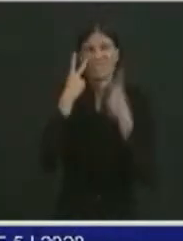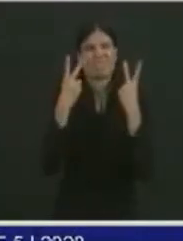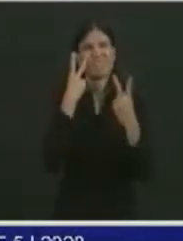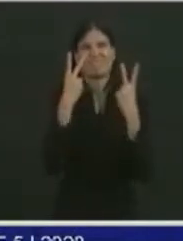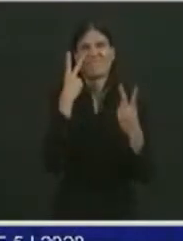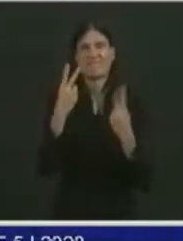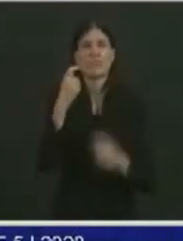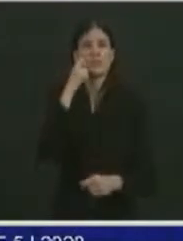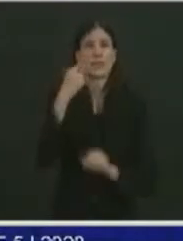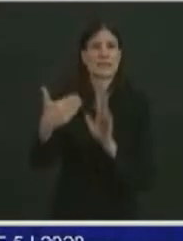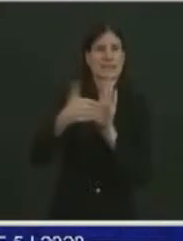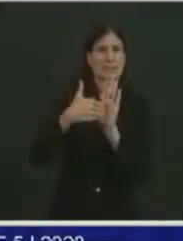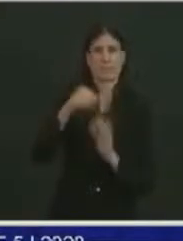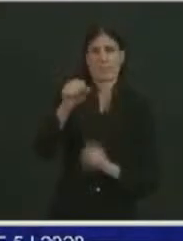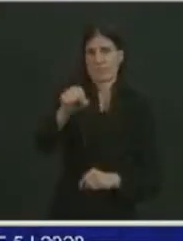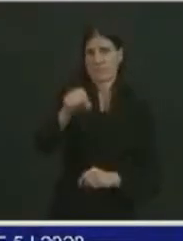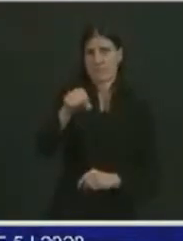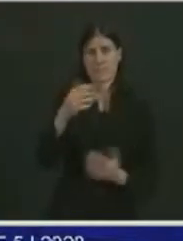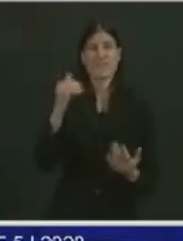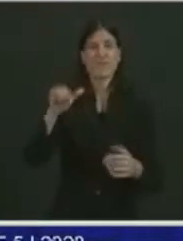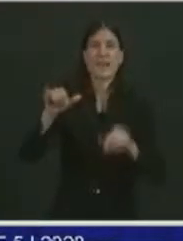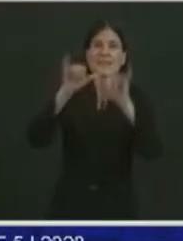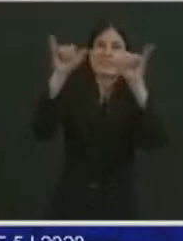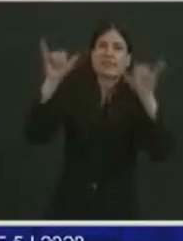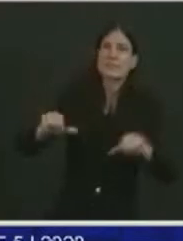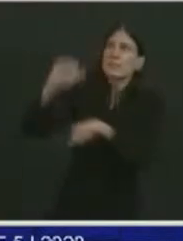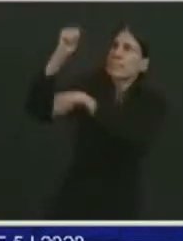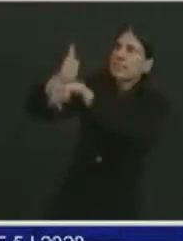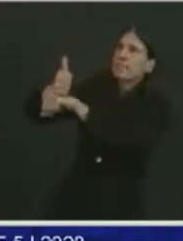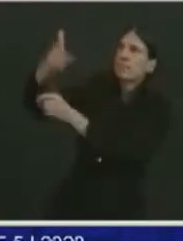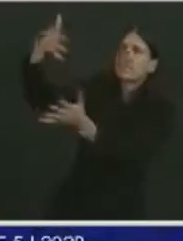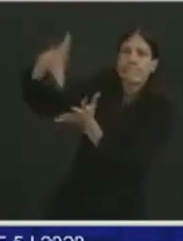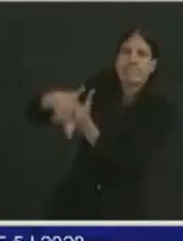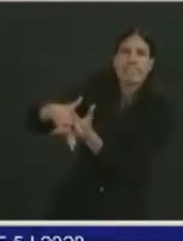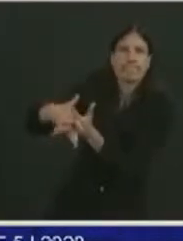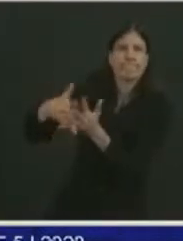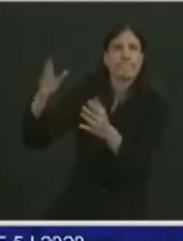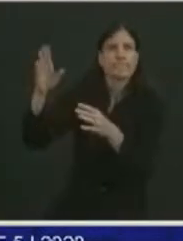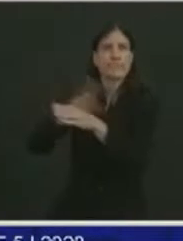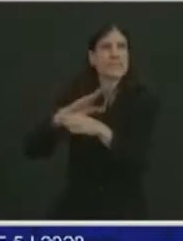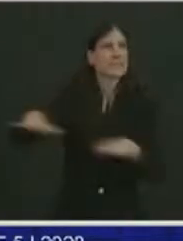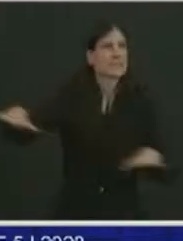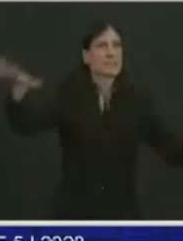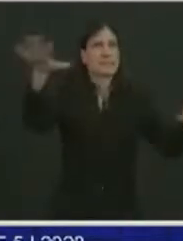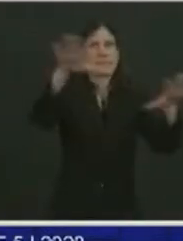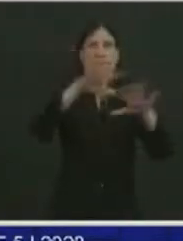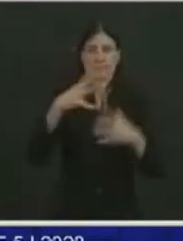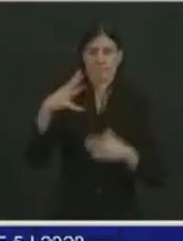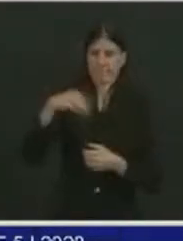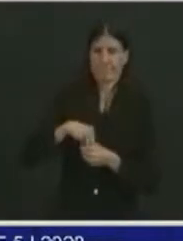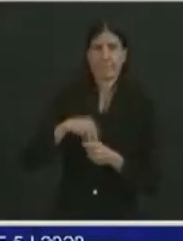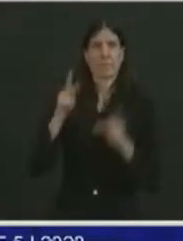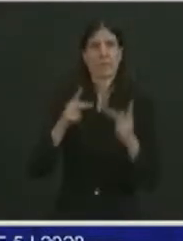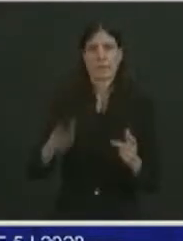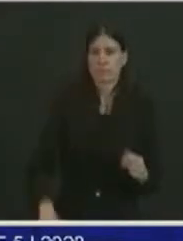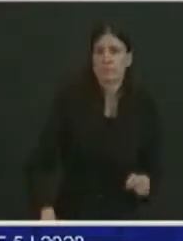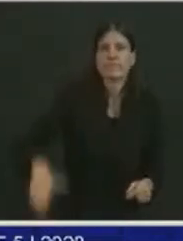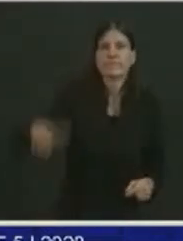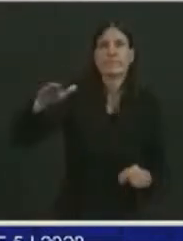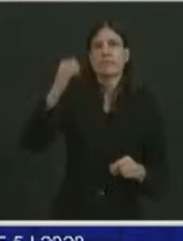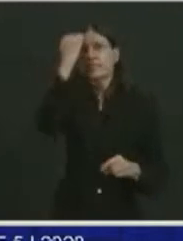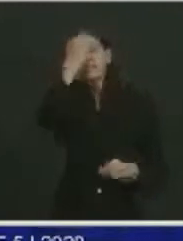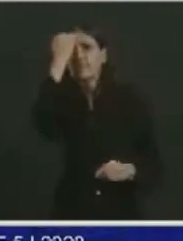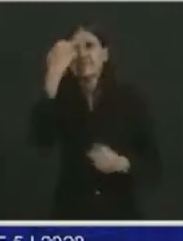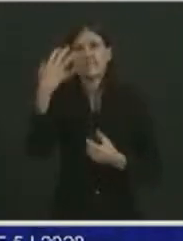is institutionalized racism, some of it can be individual racism, and some of it ends up being personalized